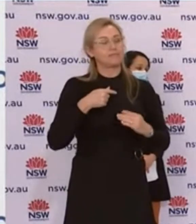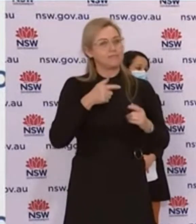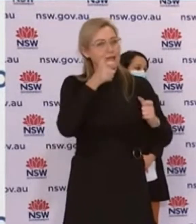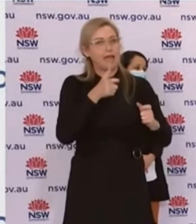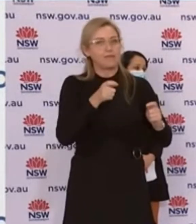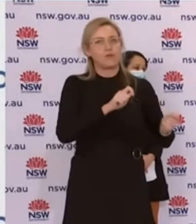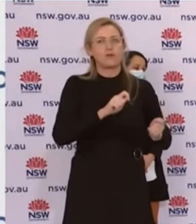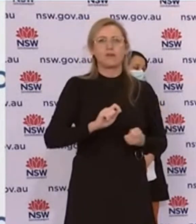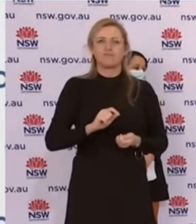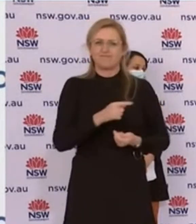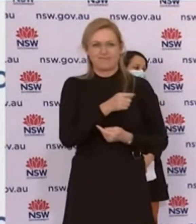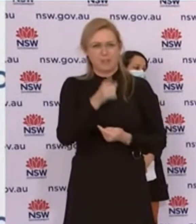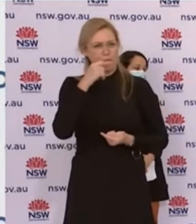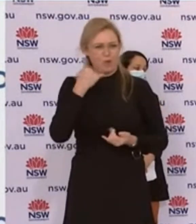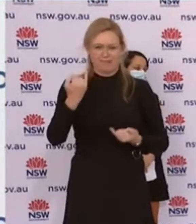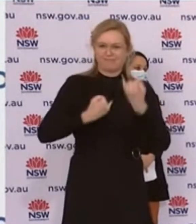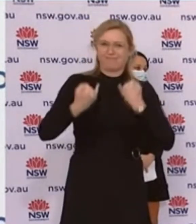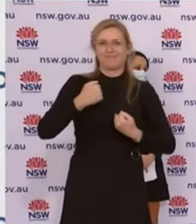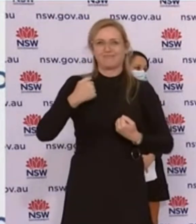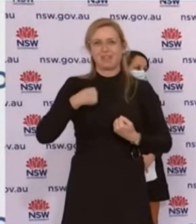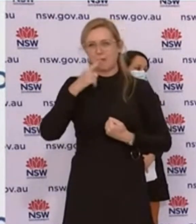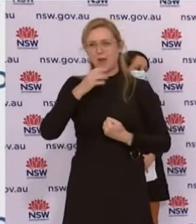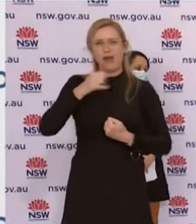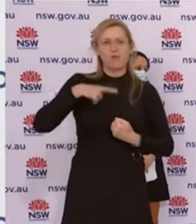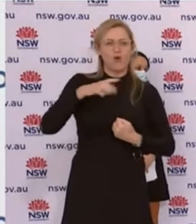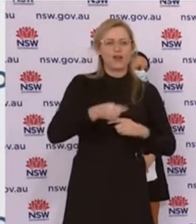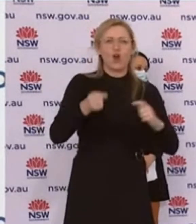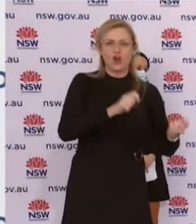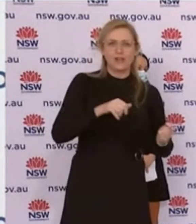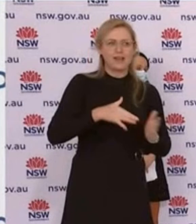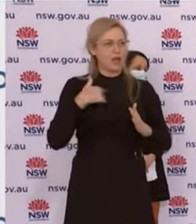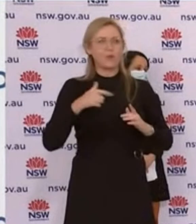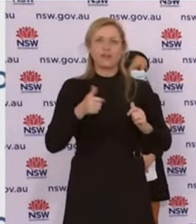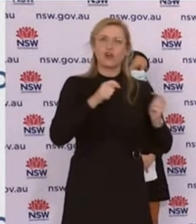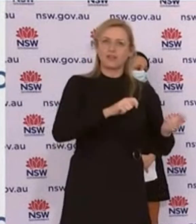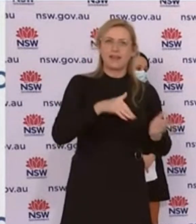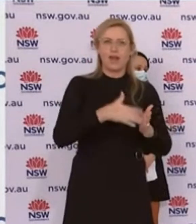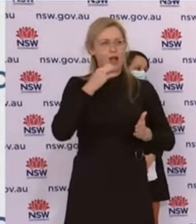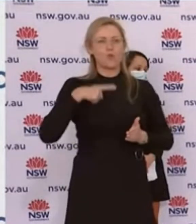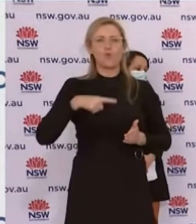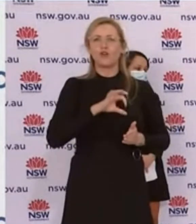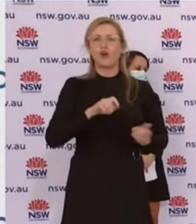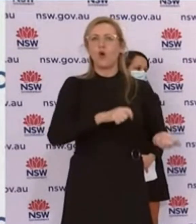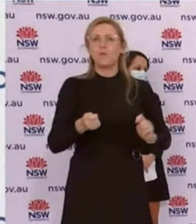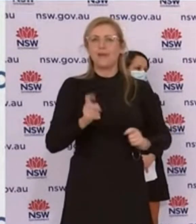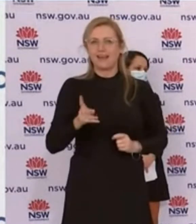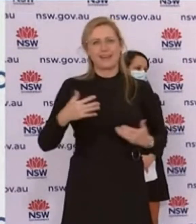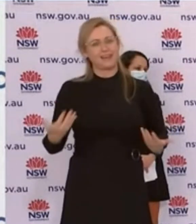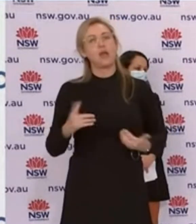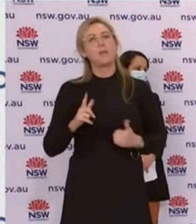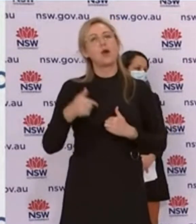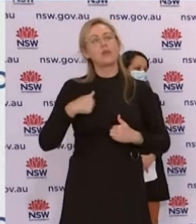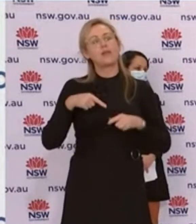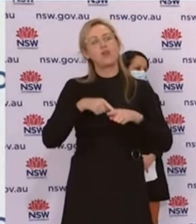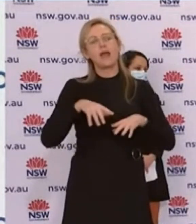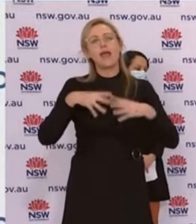criticised previously of not locking down all of regional New South Wales, and now I'm getting questions about why we've done that. But as you appreciate, all of our decisions are based